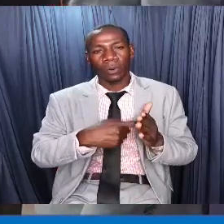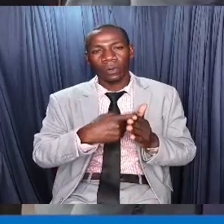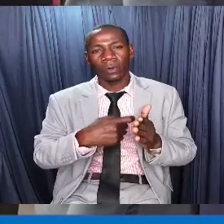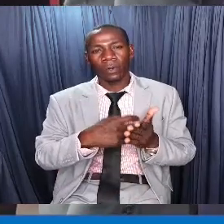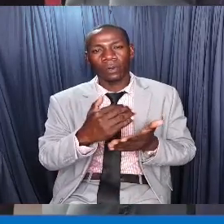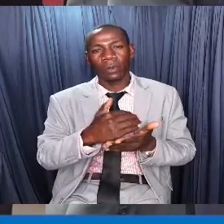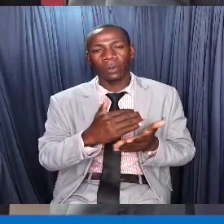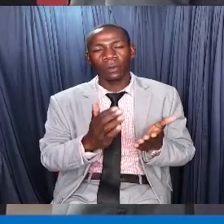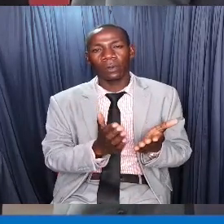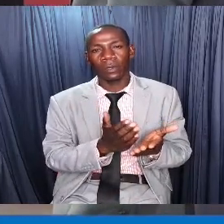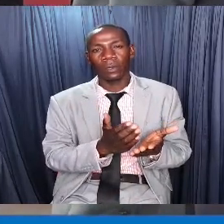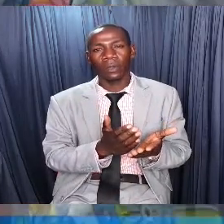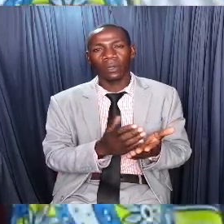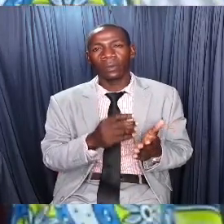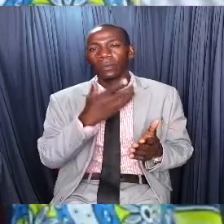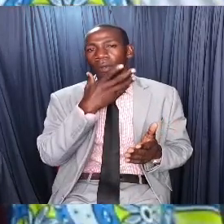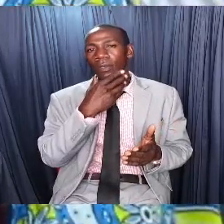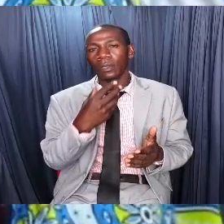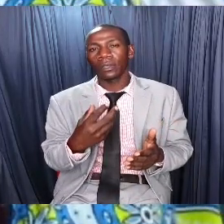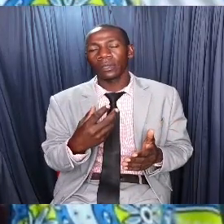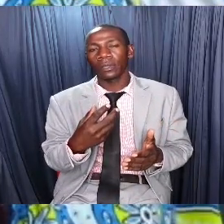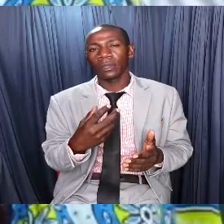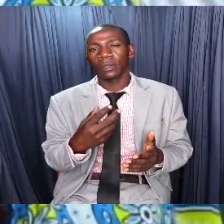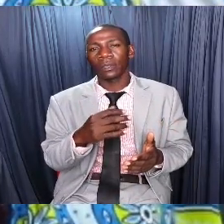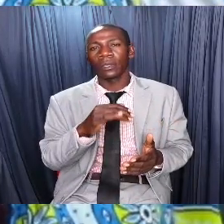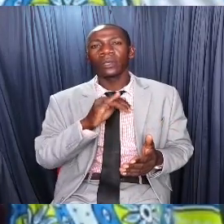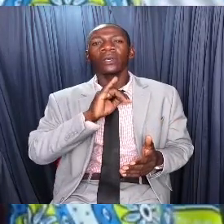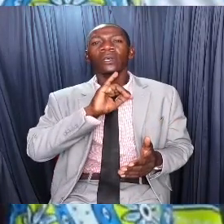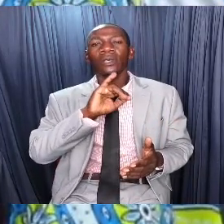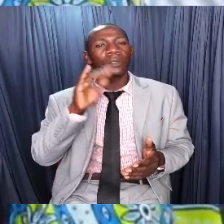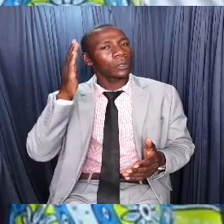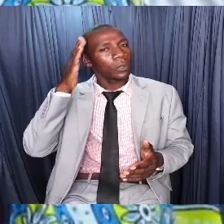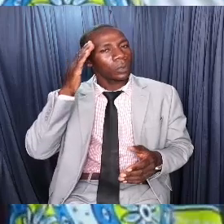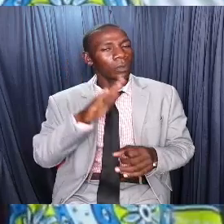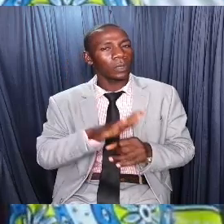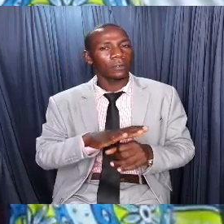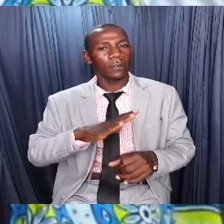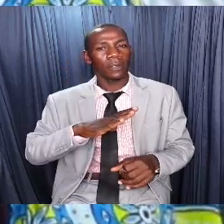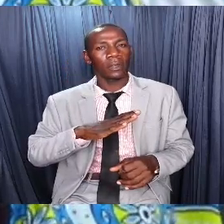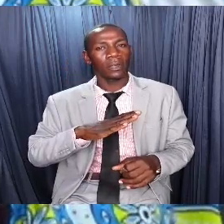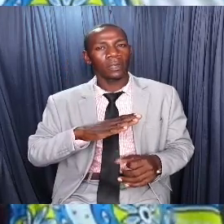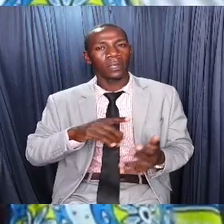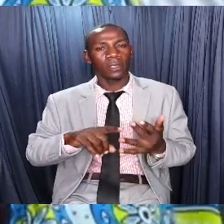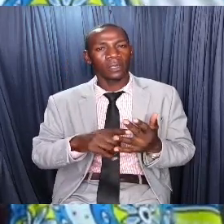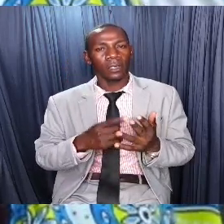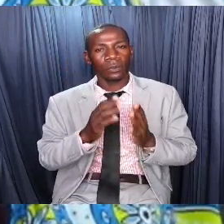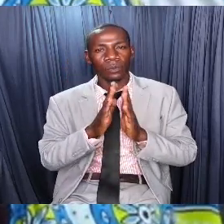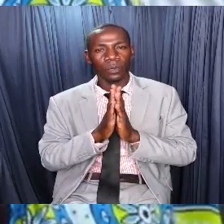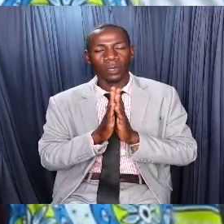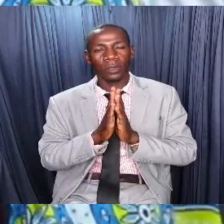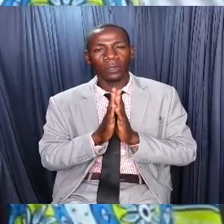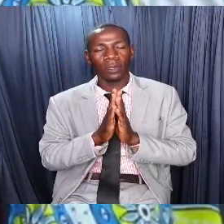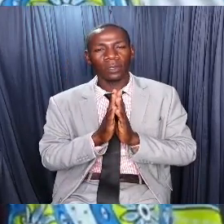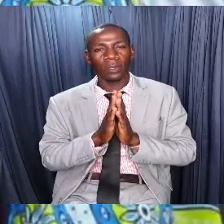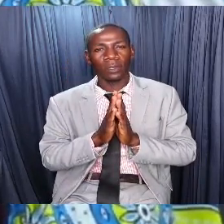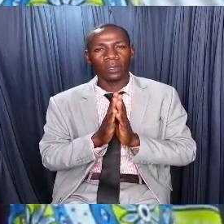other publican. Yule farisayo, the Pharisee, siende mwenye kujua mengi, he knew much, fine. Akaanza kare yeye kuomba. He started first